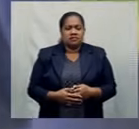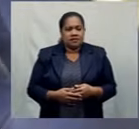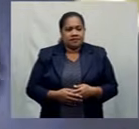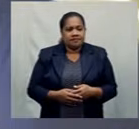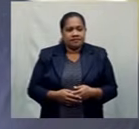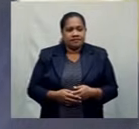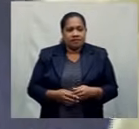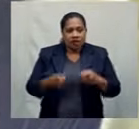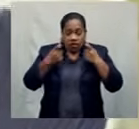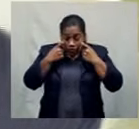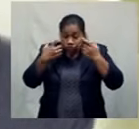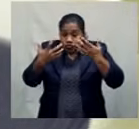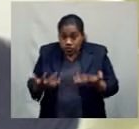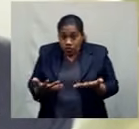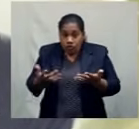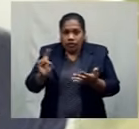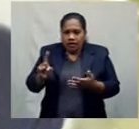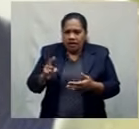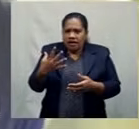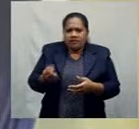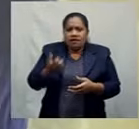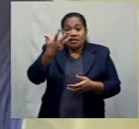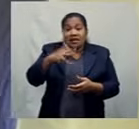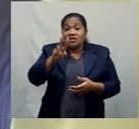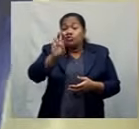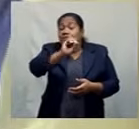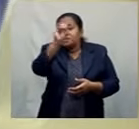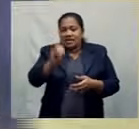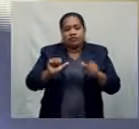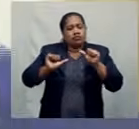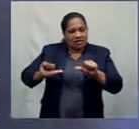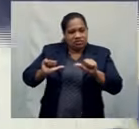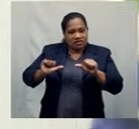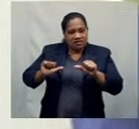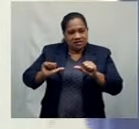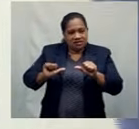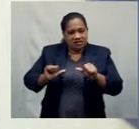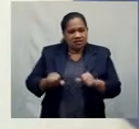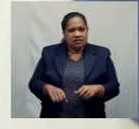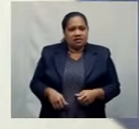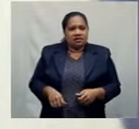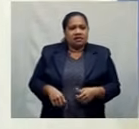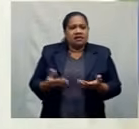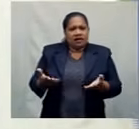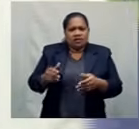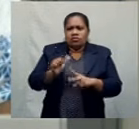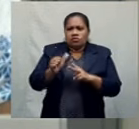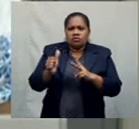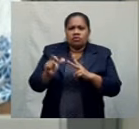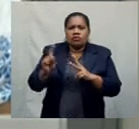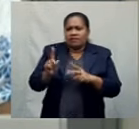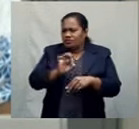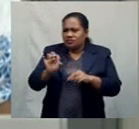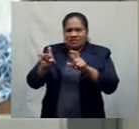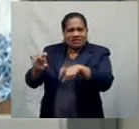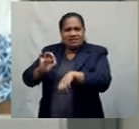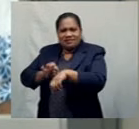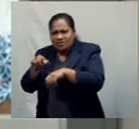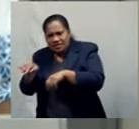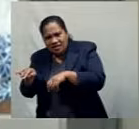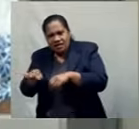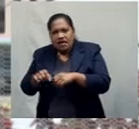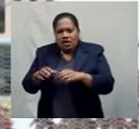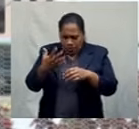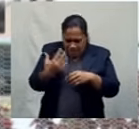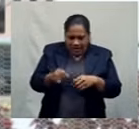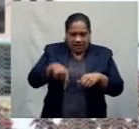been shown to offer 92% protection against hospitalization from the Delta variant of COVID-19 present in the